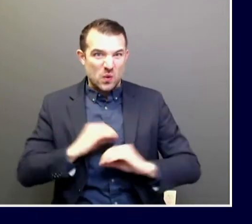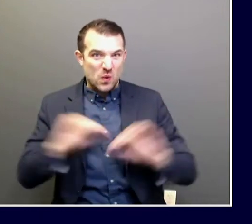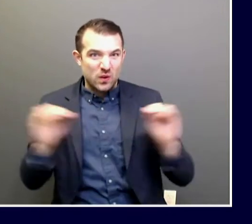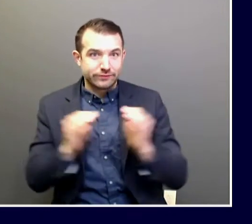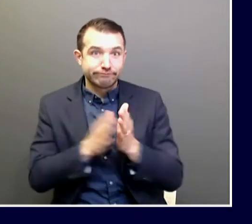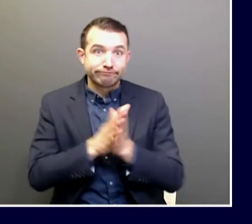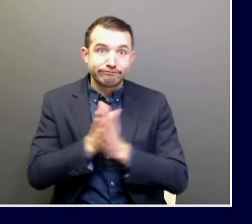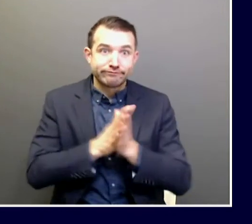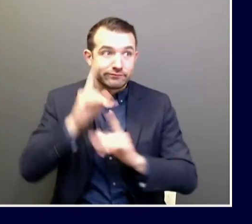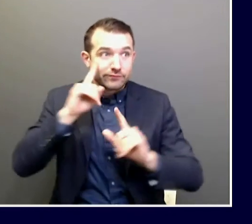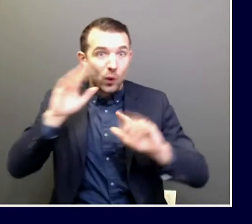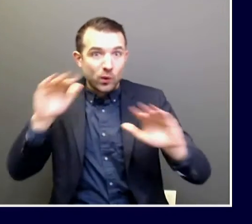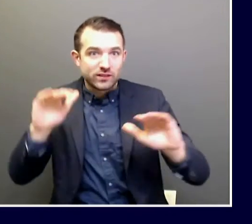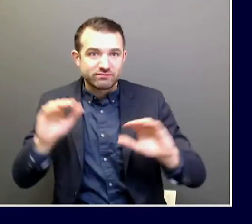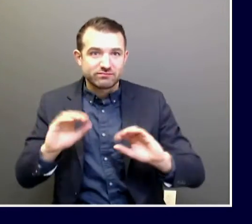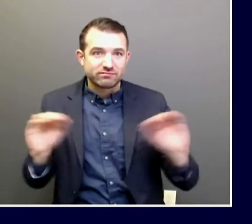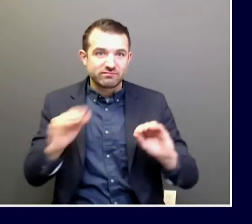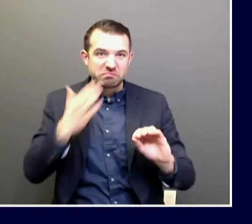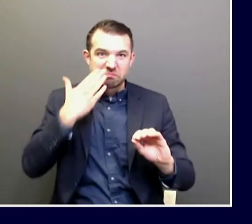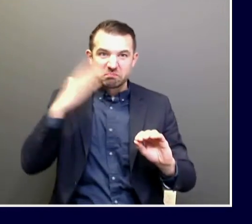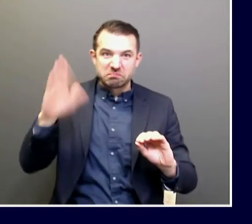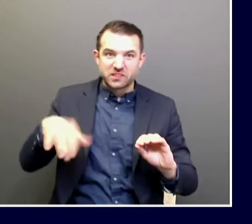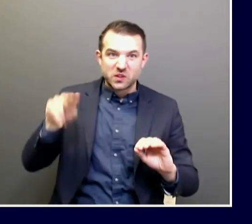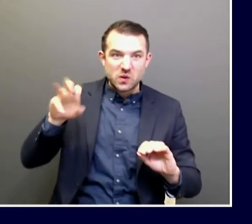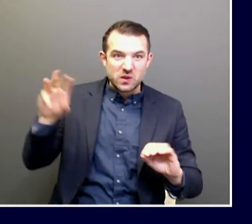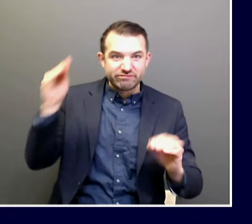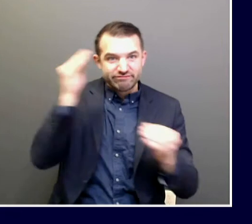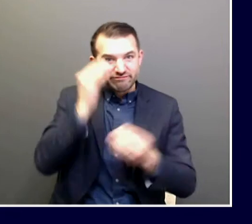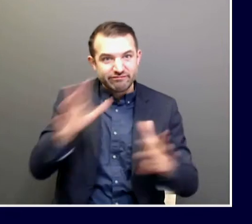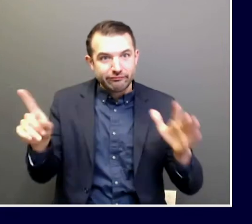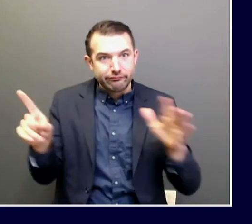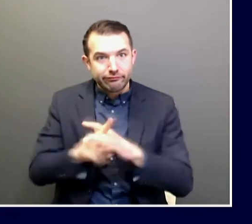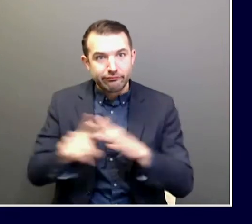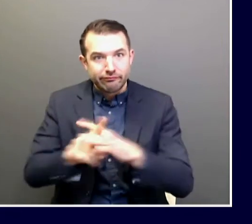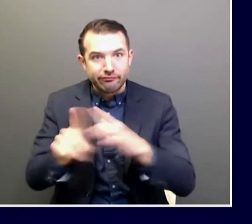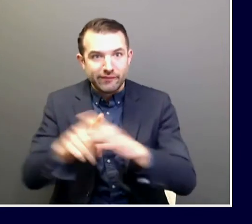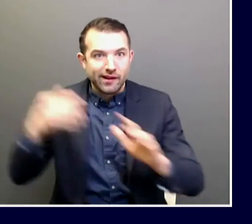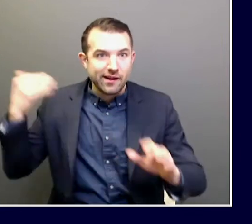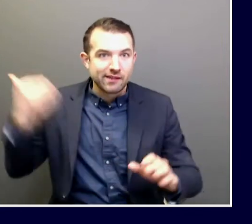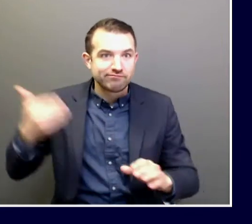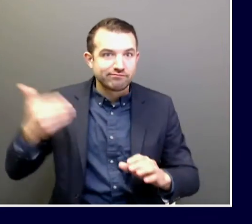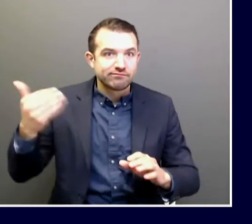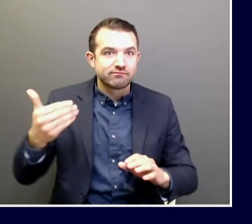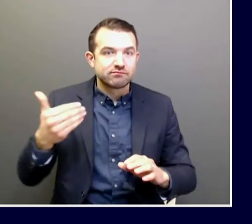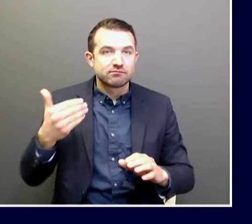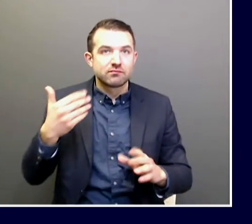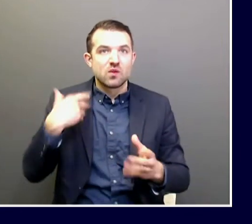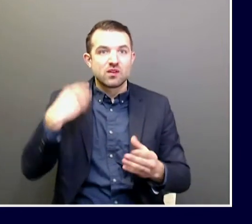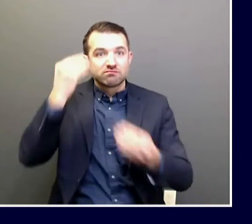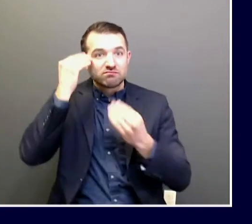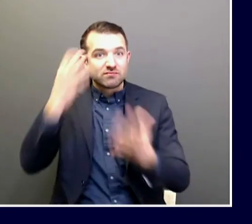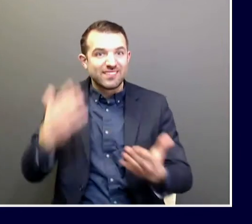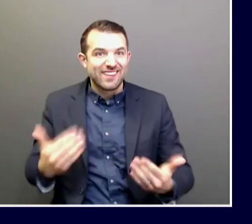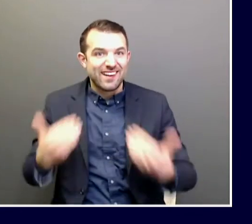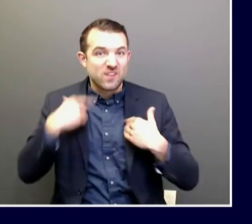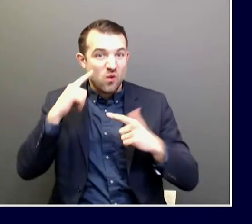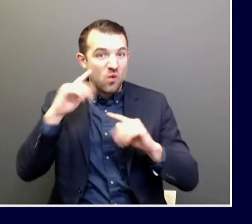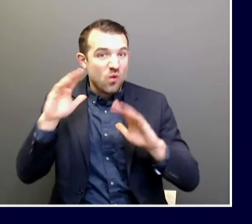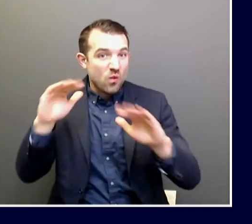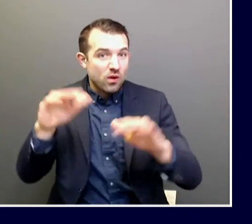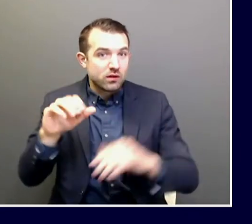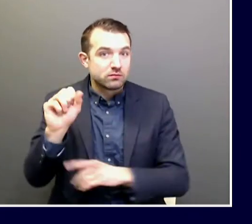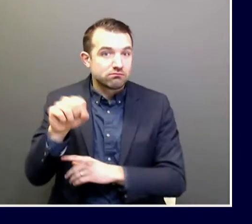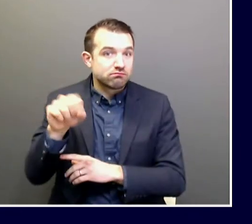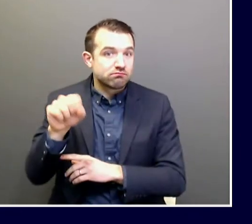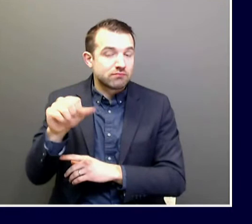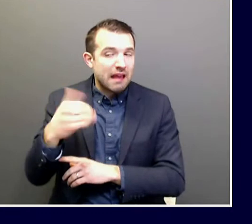news. But there are signs of hope on the horizon. For example, with these hospitalization numbers.